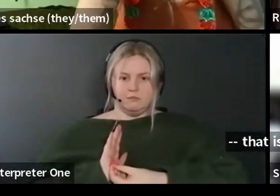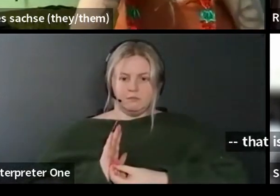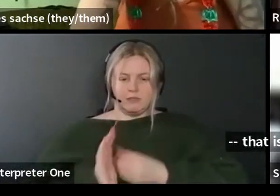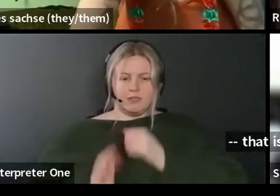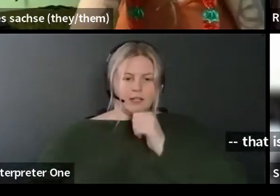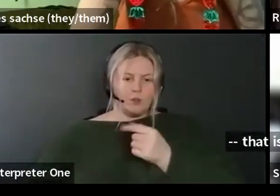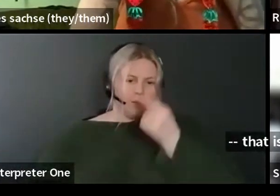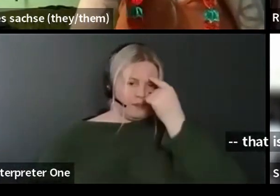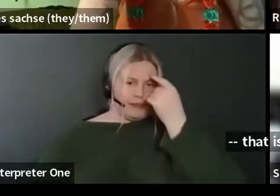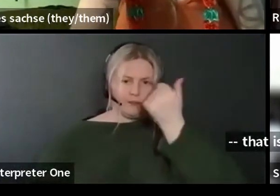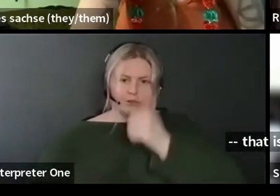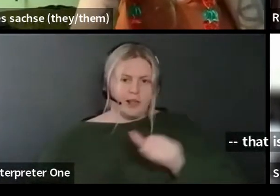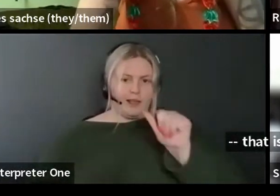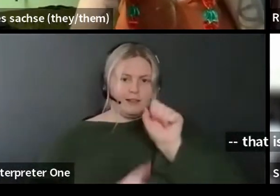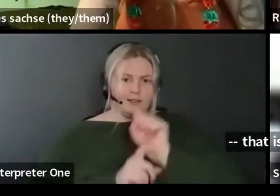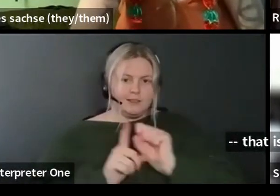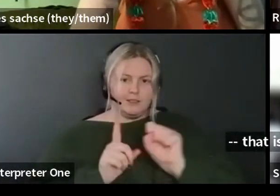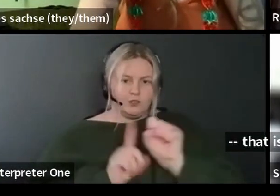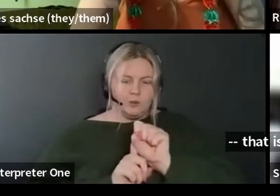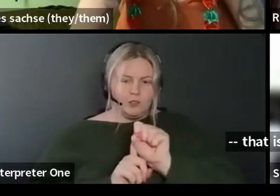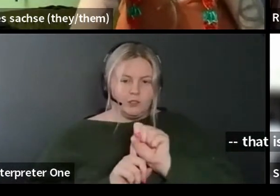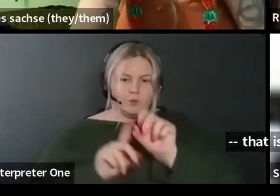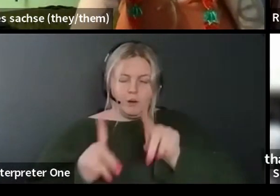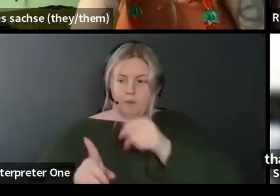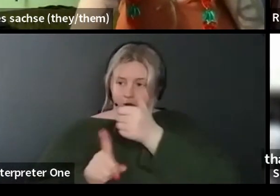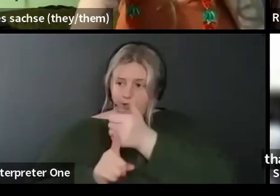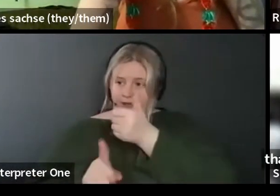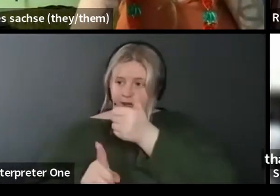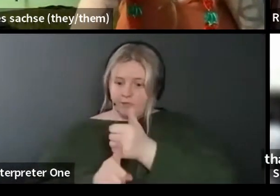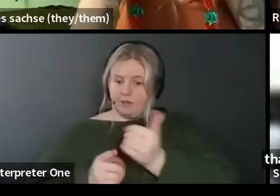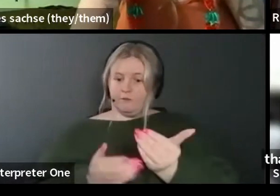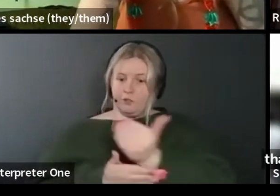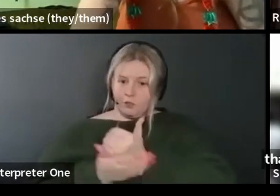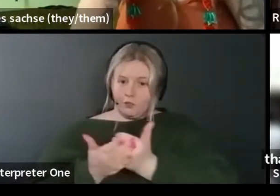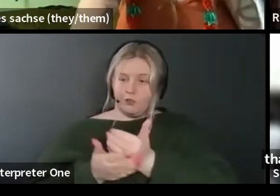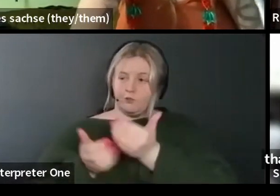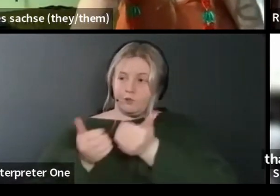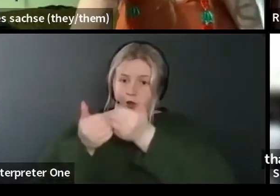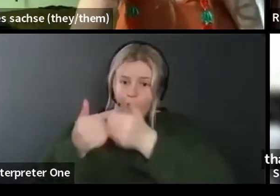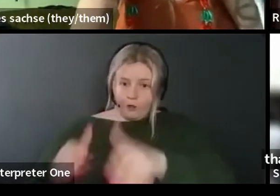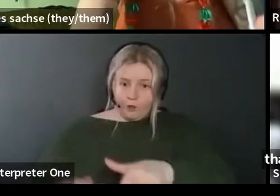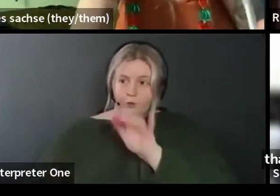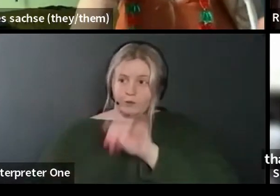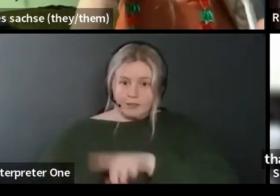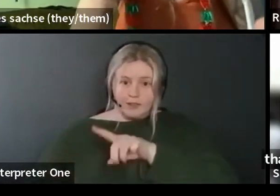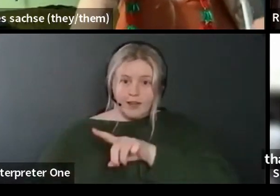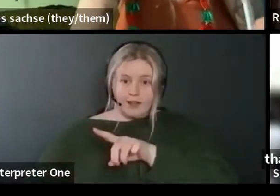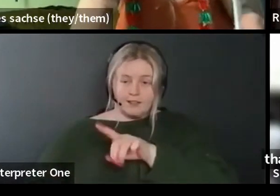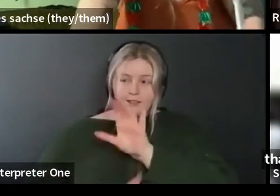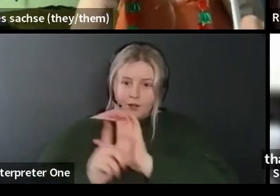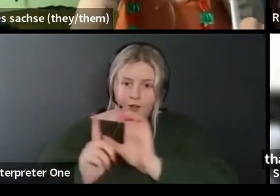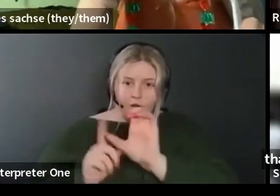any situation where anyone is deserving of losing something so close to them, and